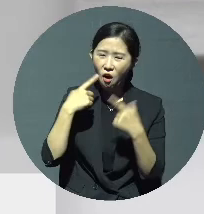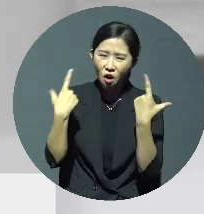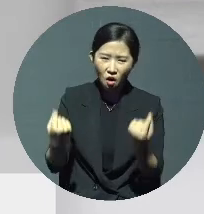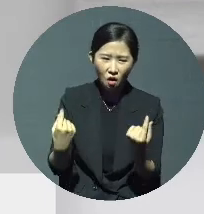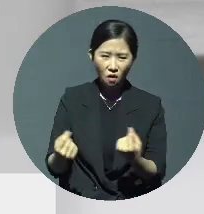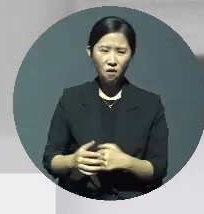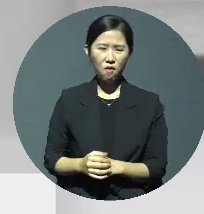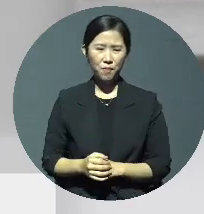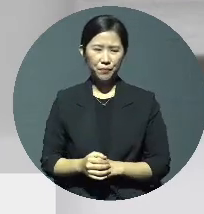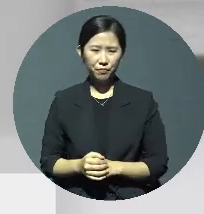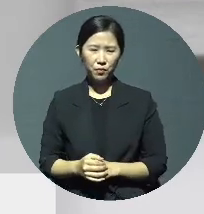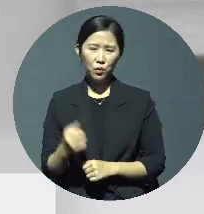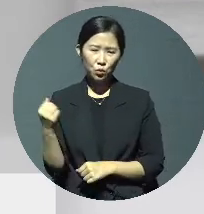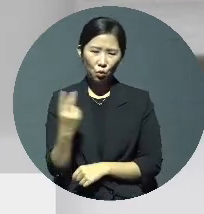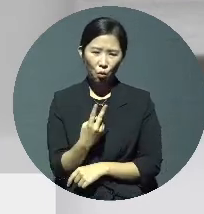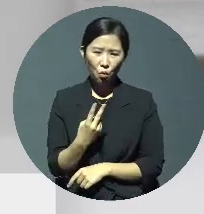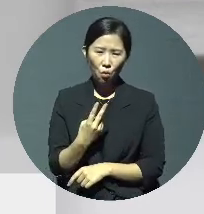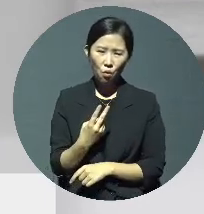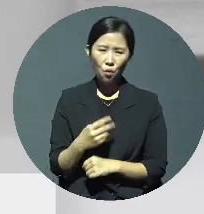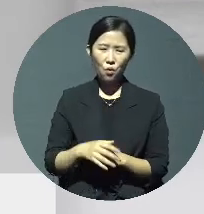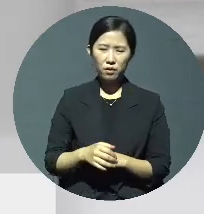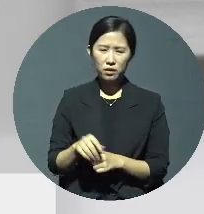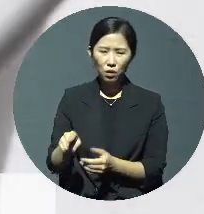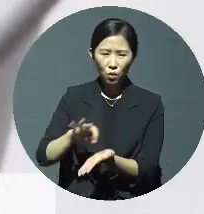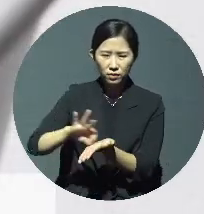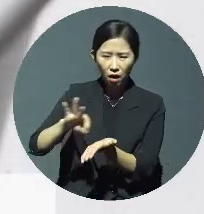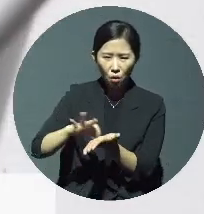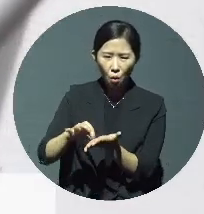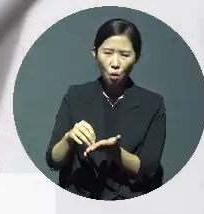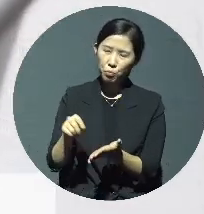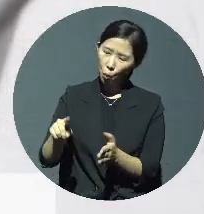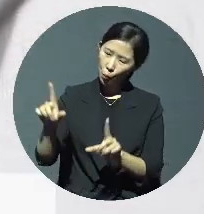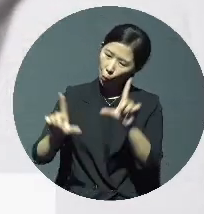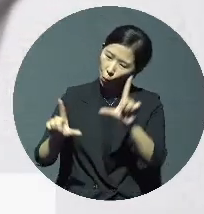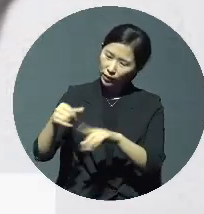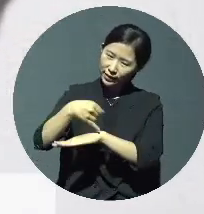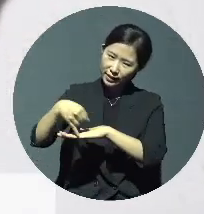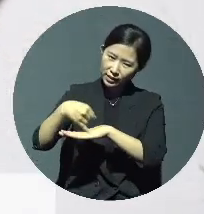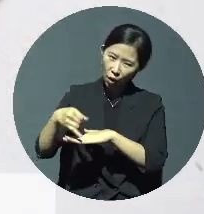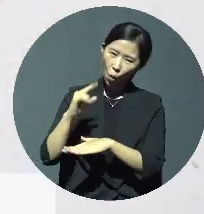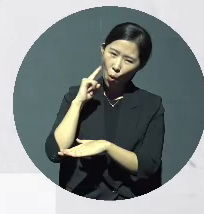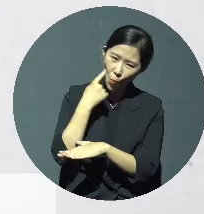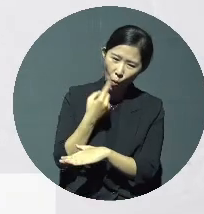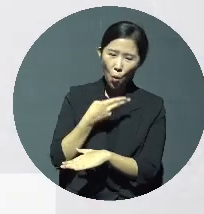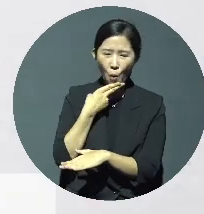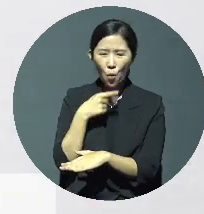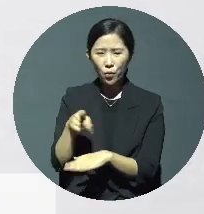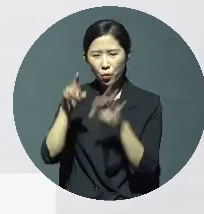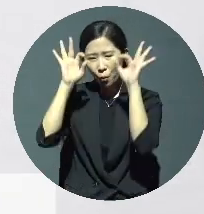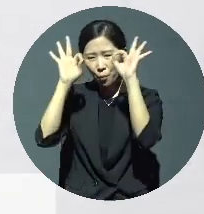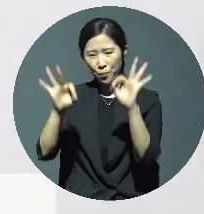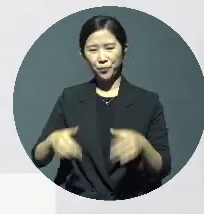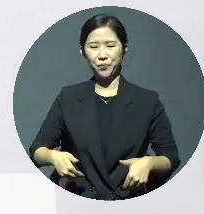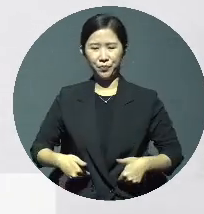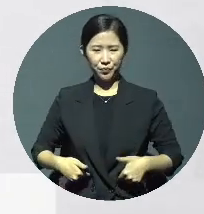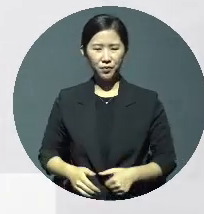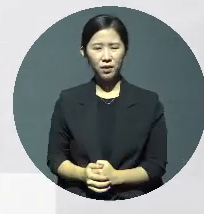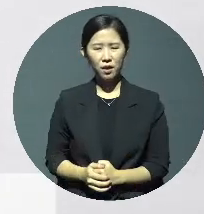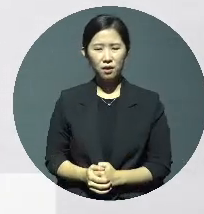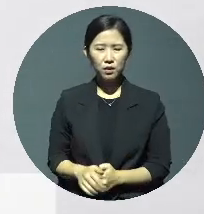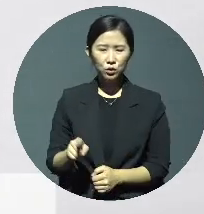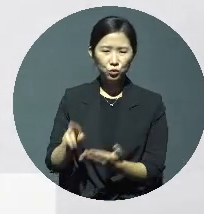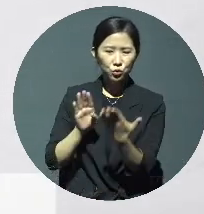and ensuring that it has a sense of minimalism and modernism that stands the test of time. Now that's a